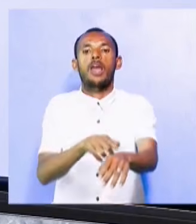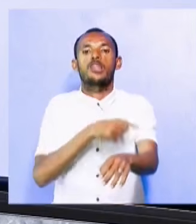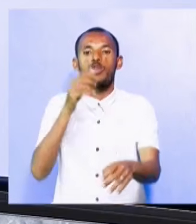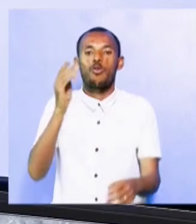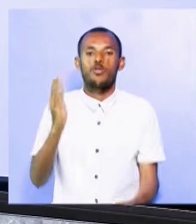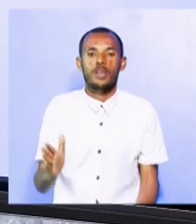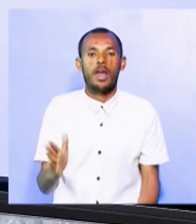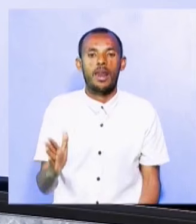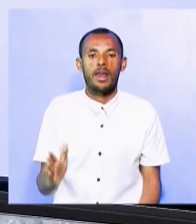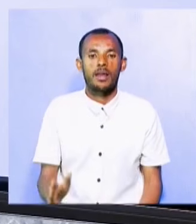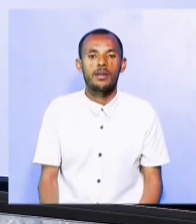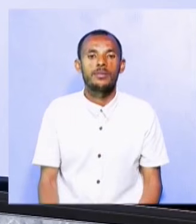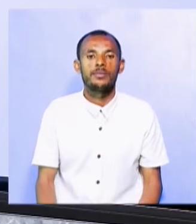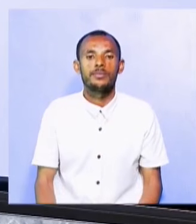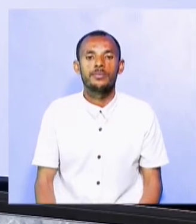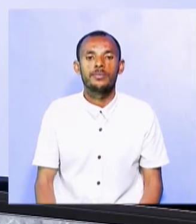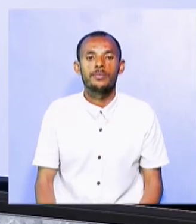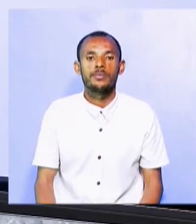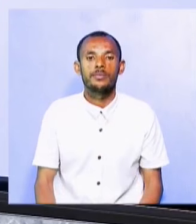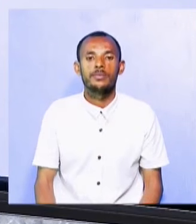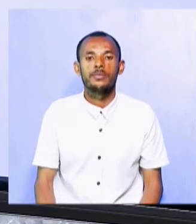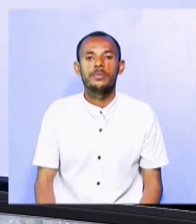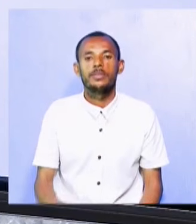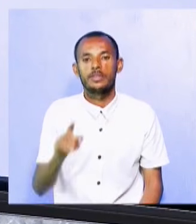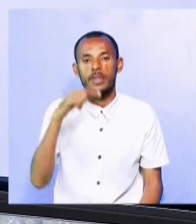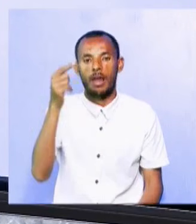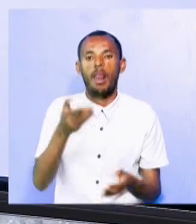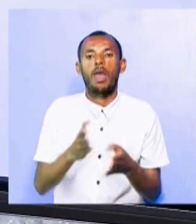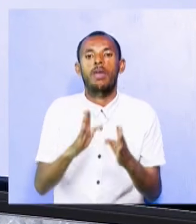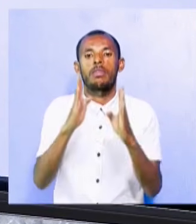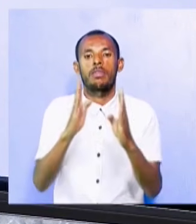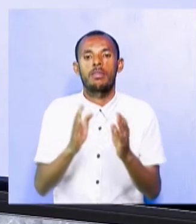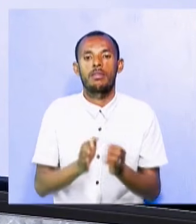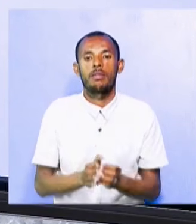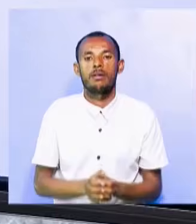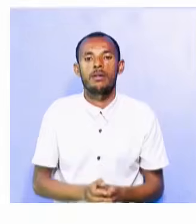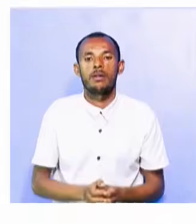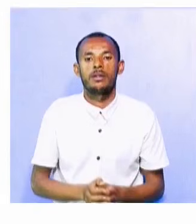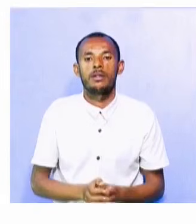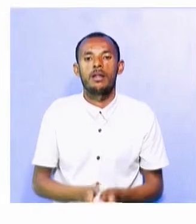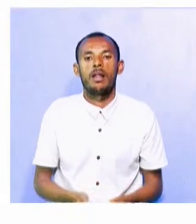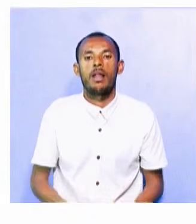the patio. So say let